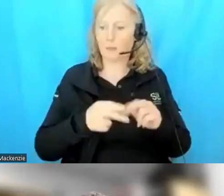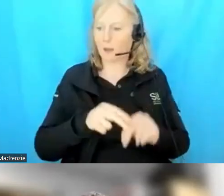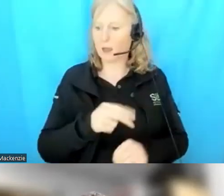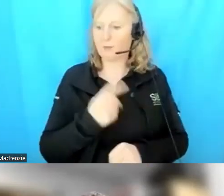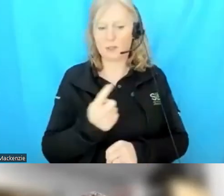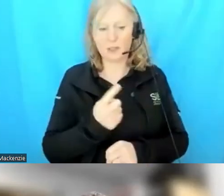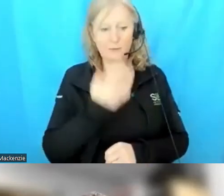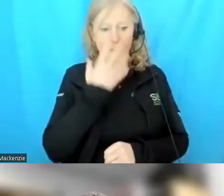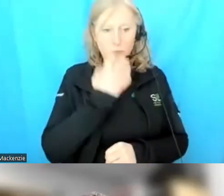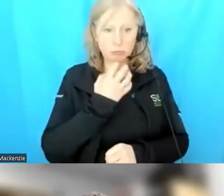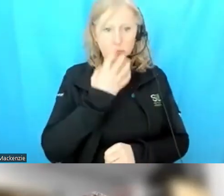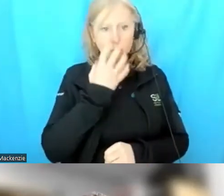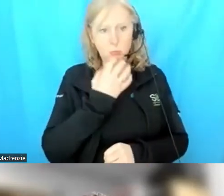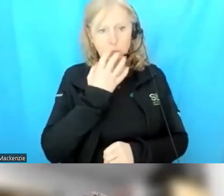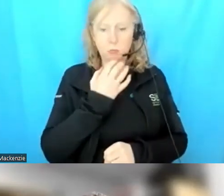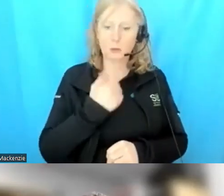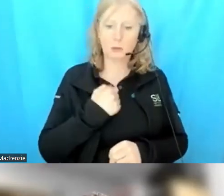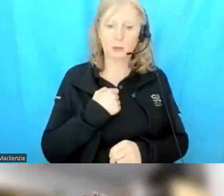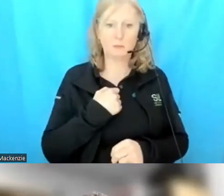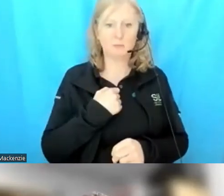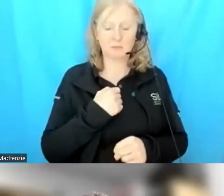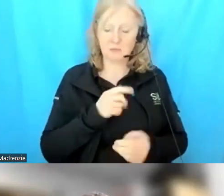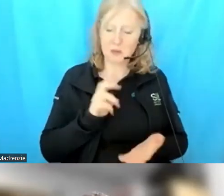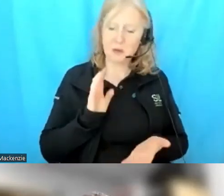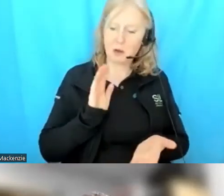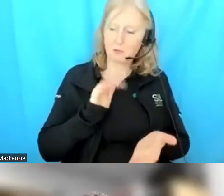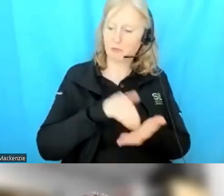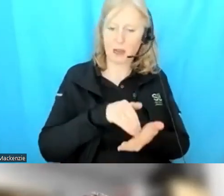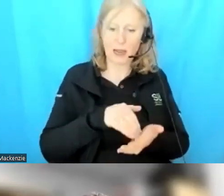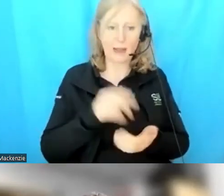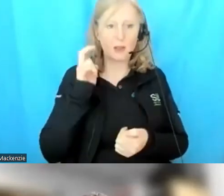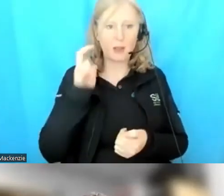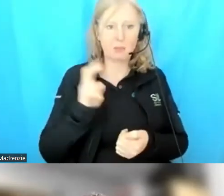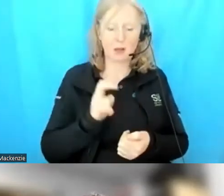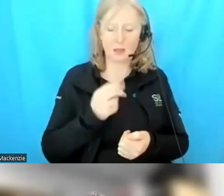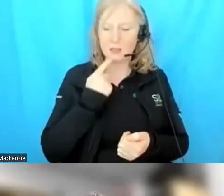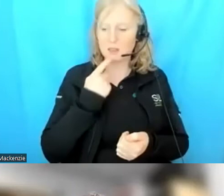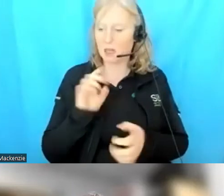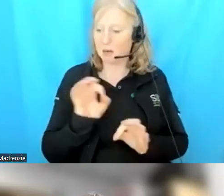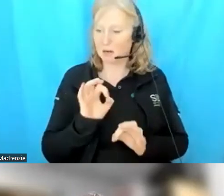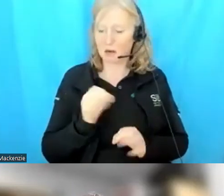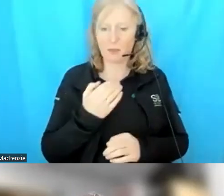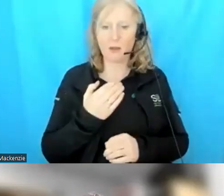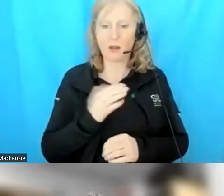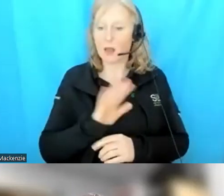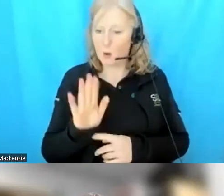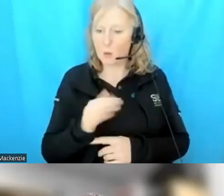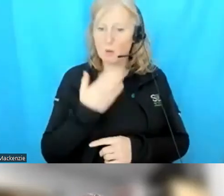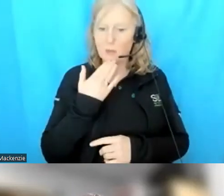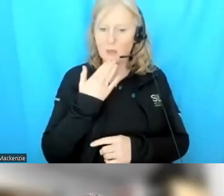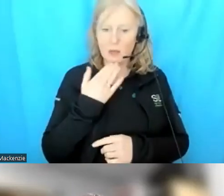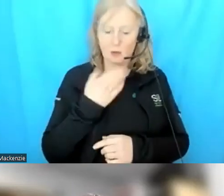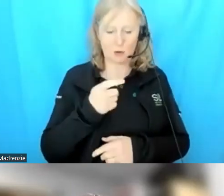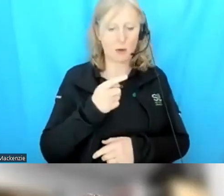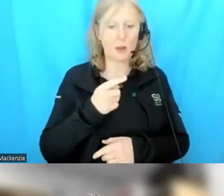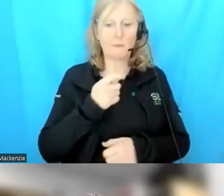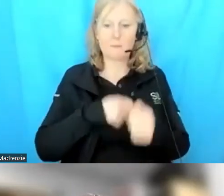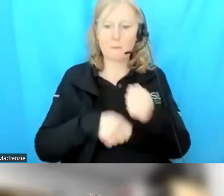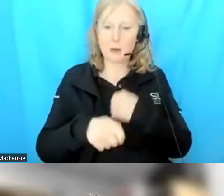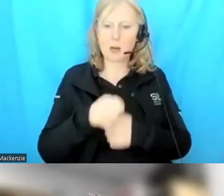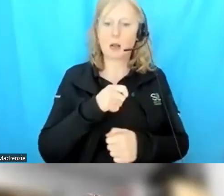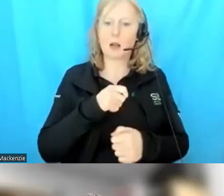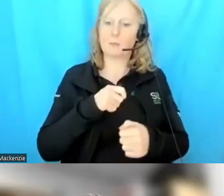and you're coming onto a bus and you don't say hi and thank you to the driver, then it just becomes a bit of a vicious circle, and that goes back and again.